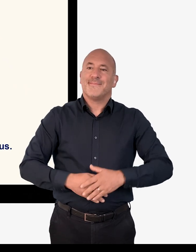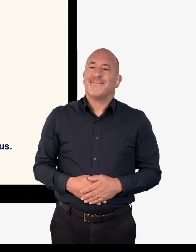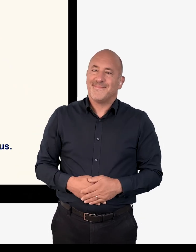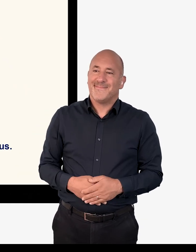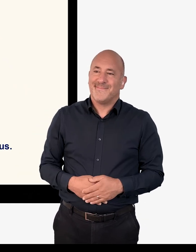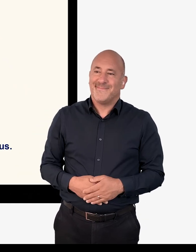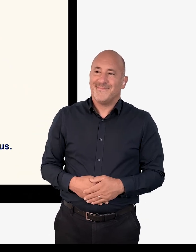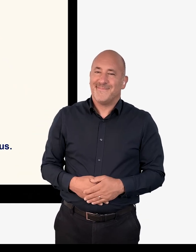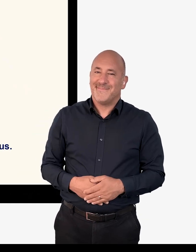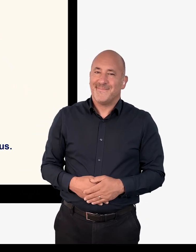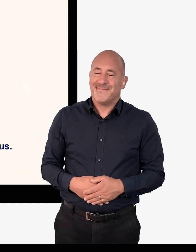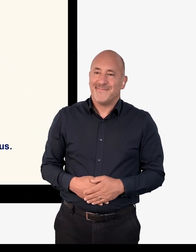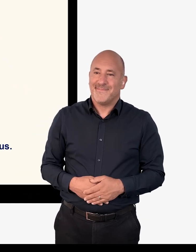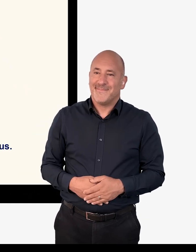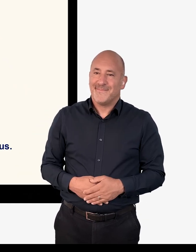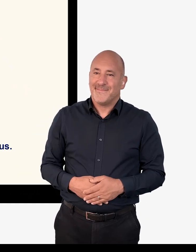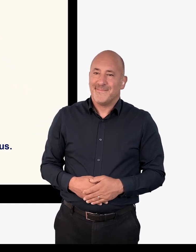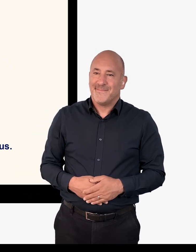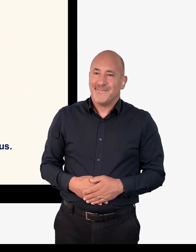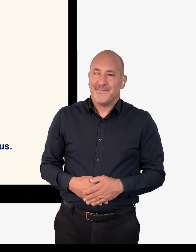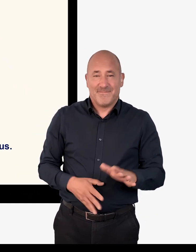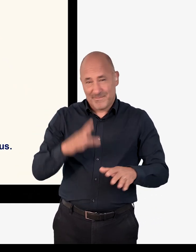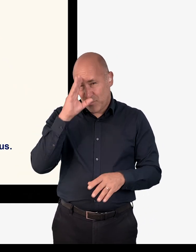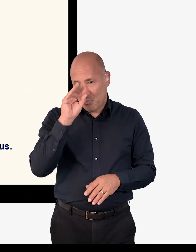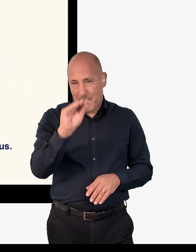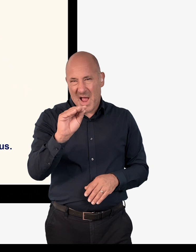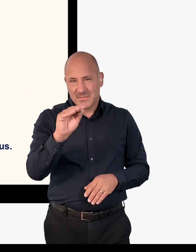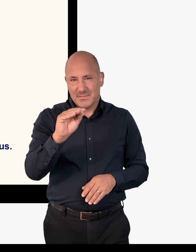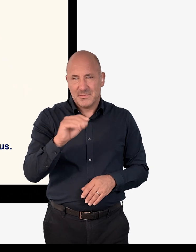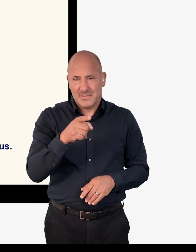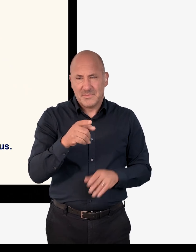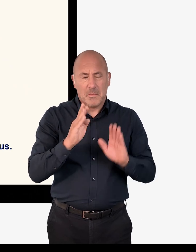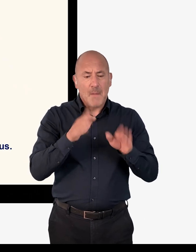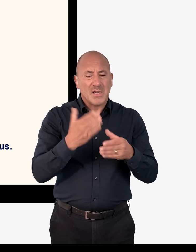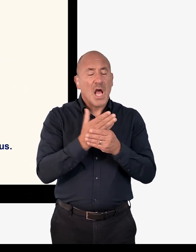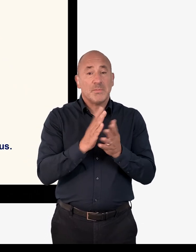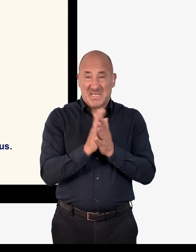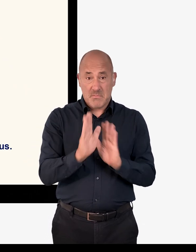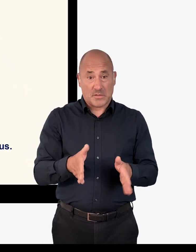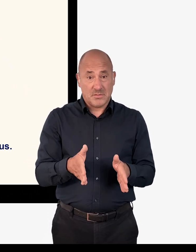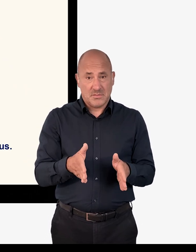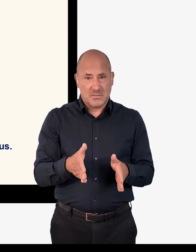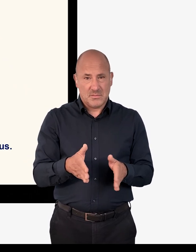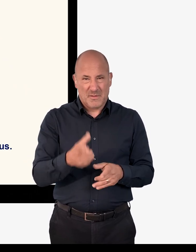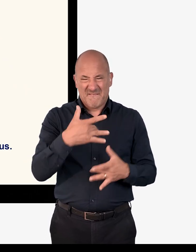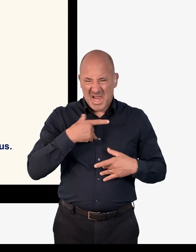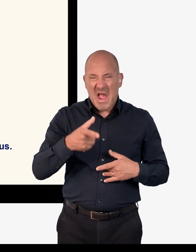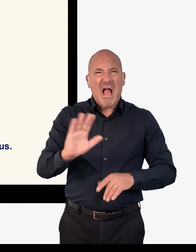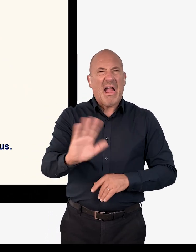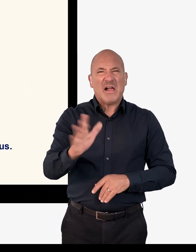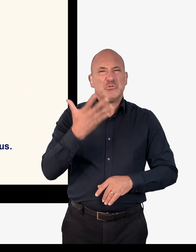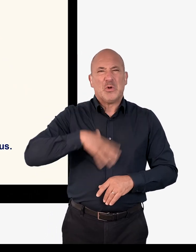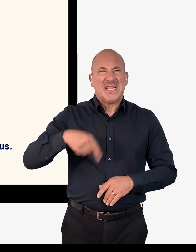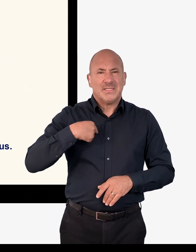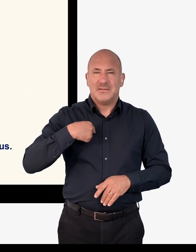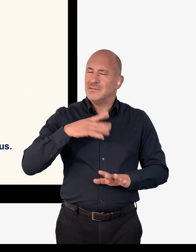detail later in this video. A reminder, mandatory attachments are mandatory. If you think they